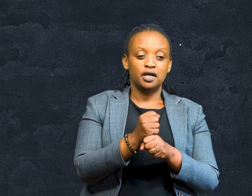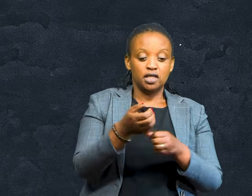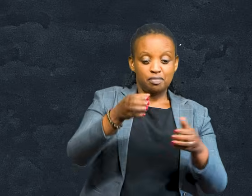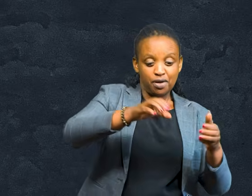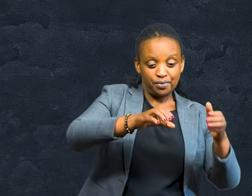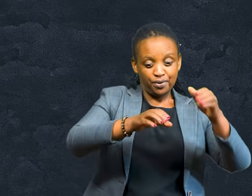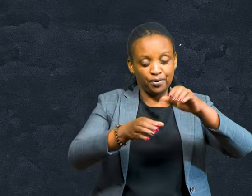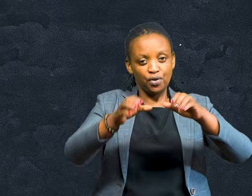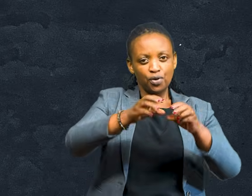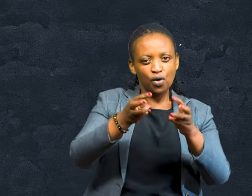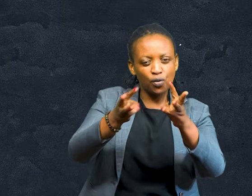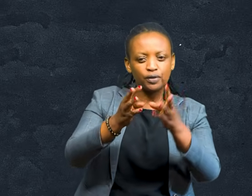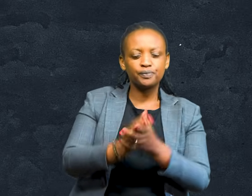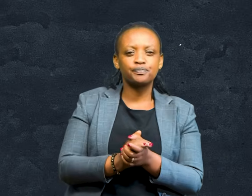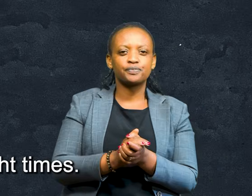an experiment,